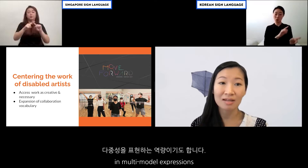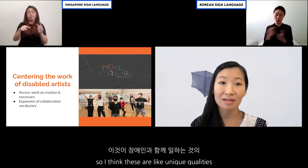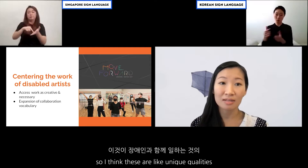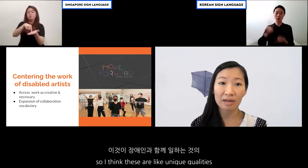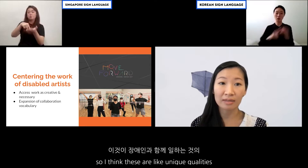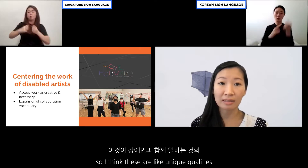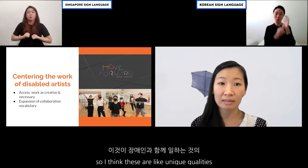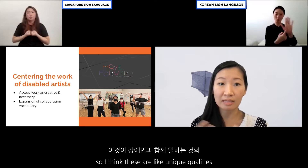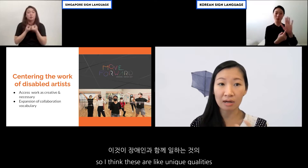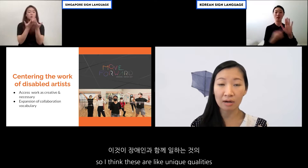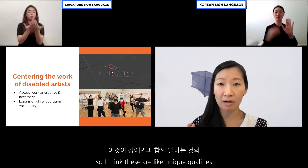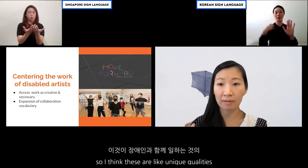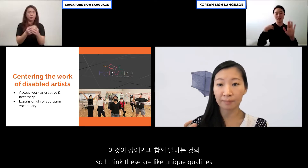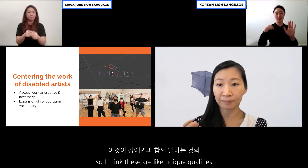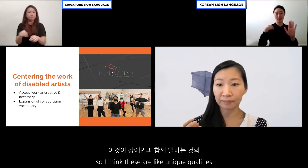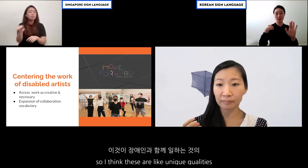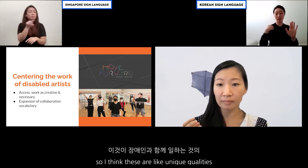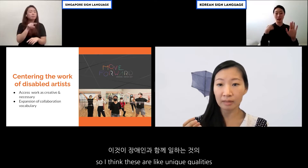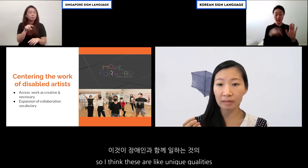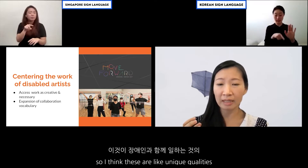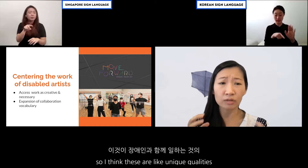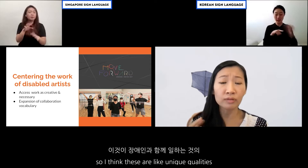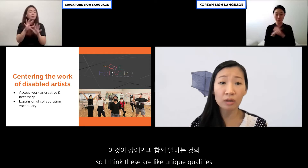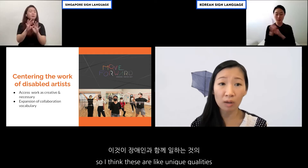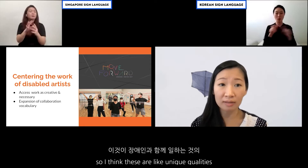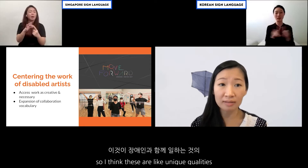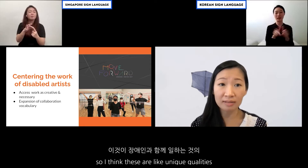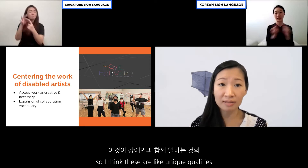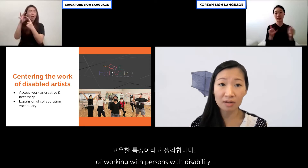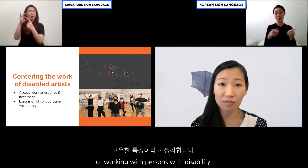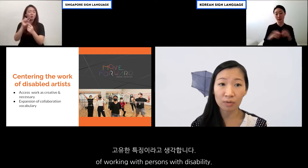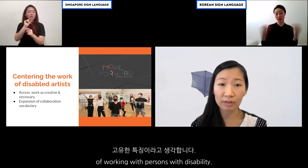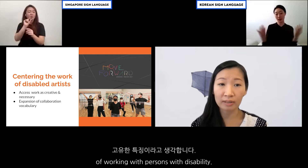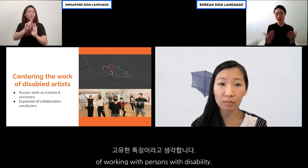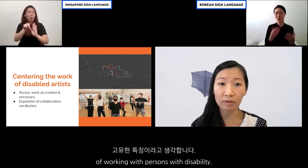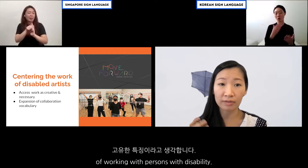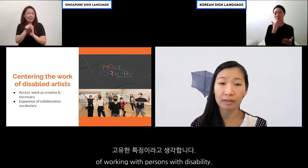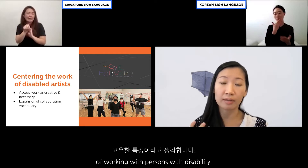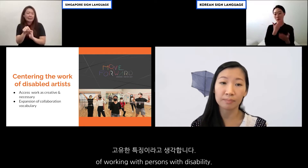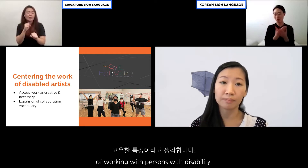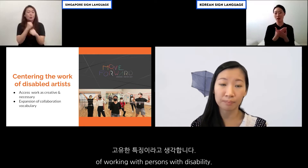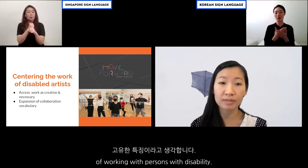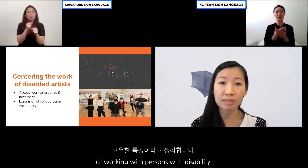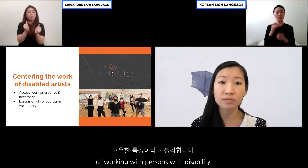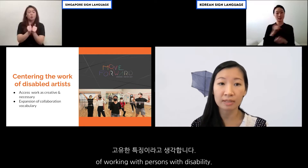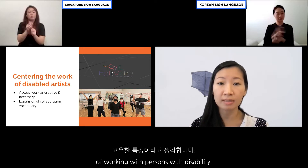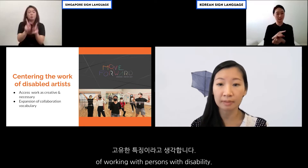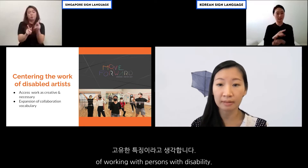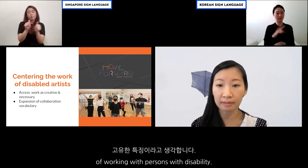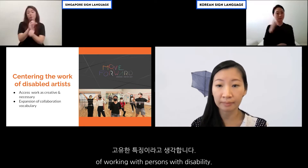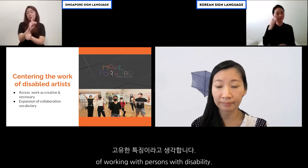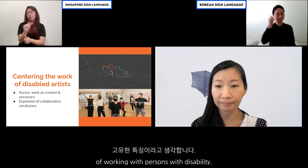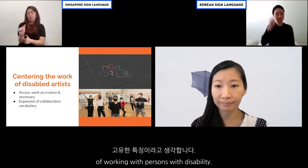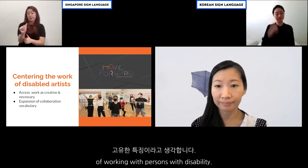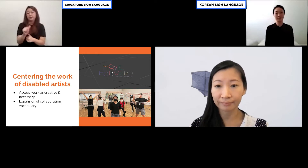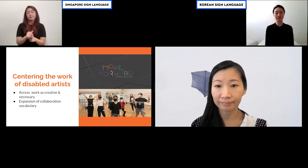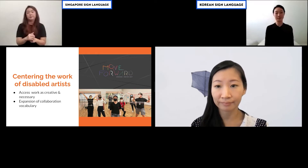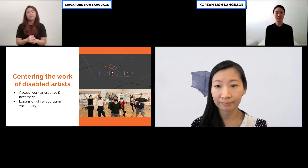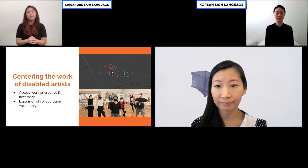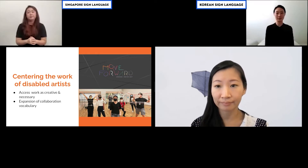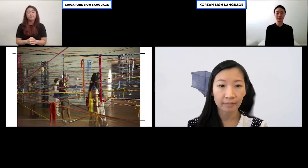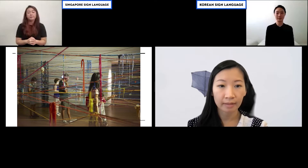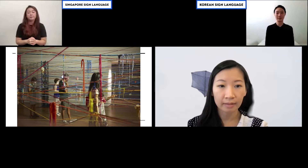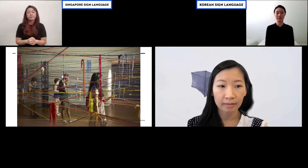expressions. So I think these are like unique qualities of working with persons with disability.